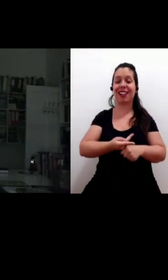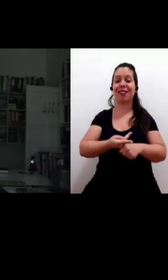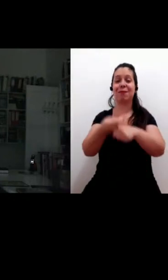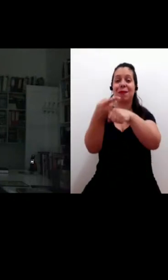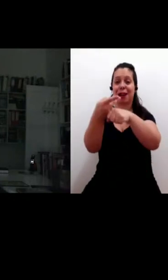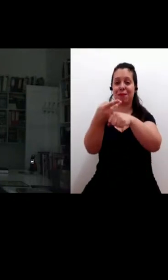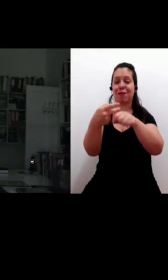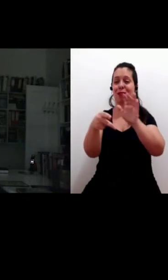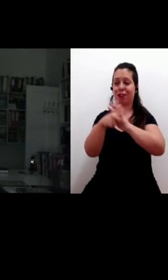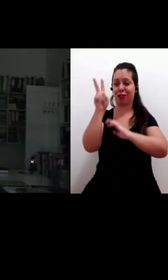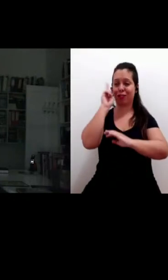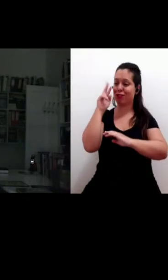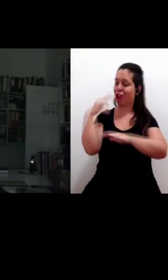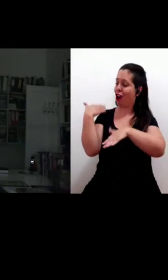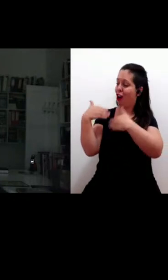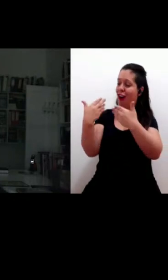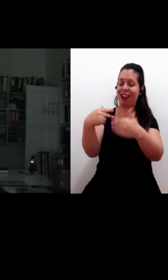amazing.